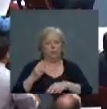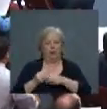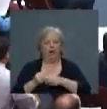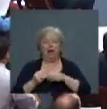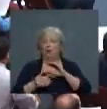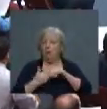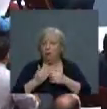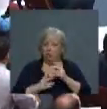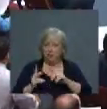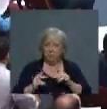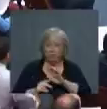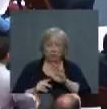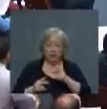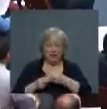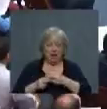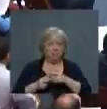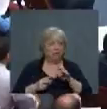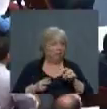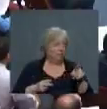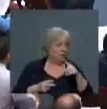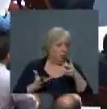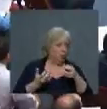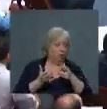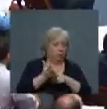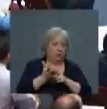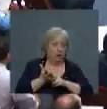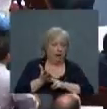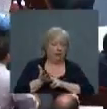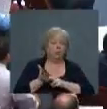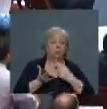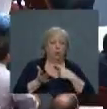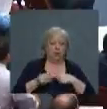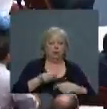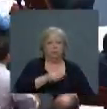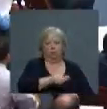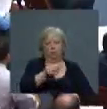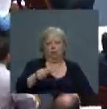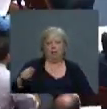it. If you all would want to sign it, we can circulate it now,